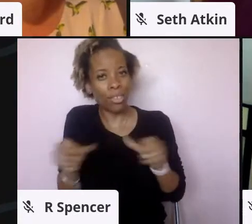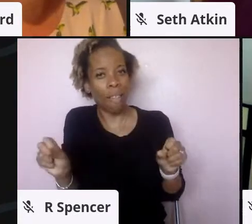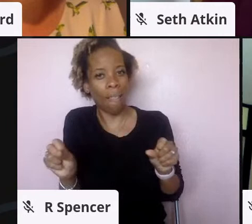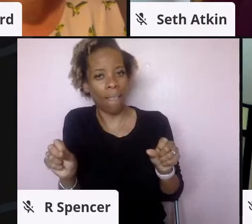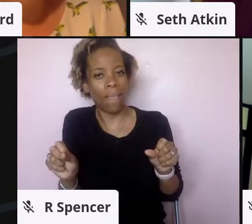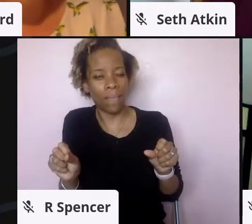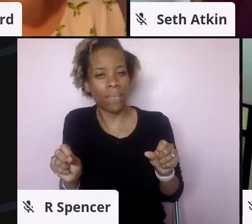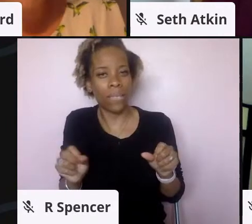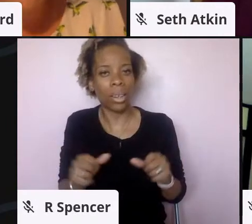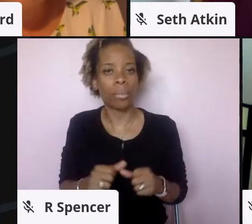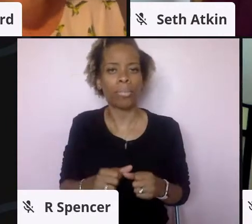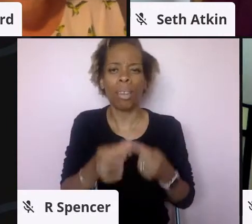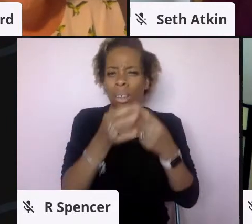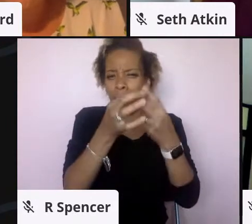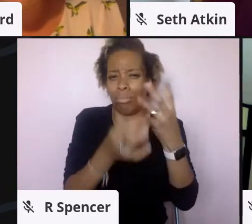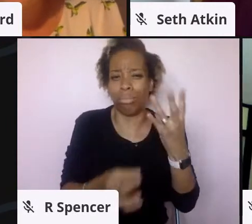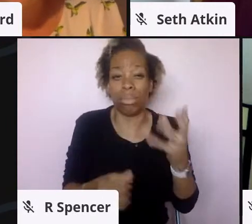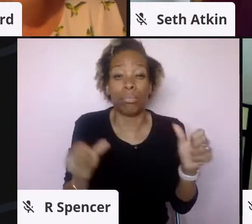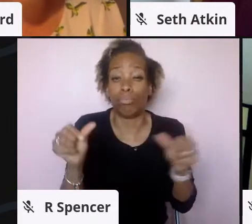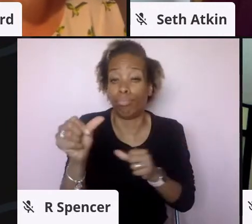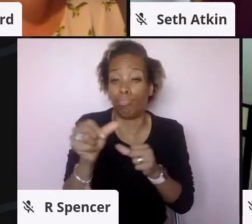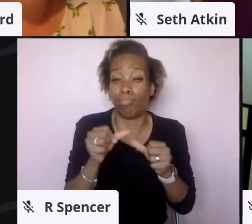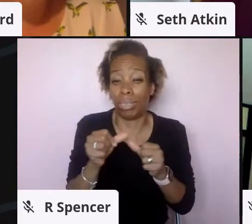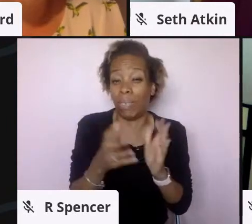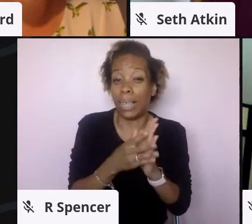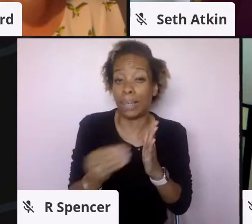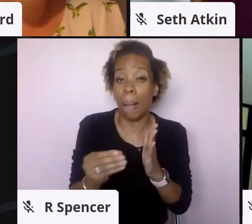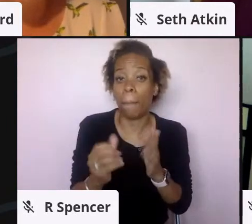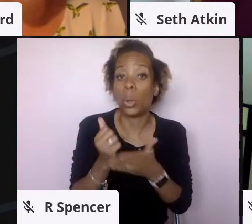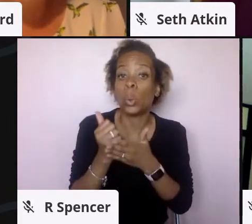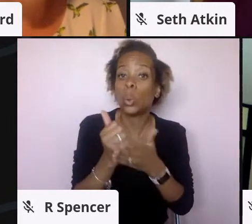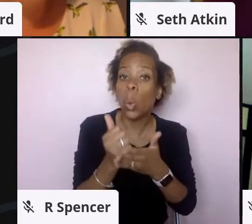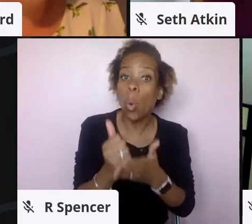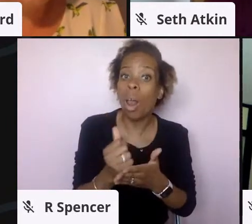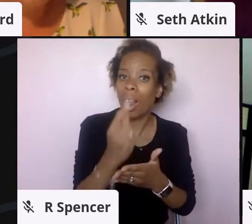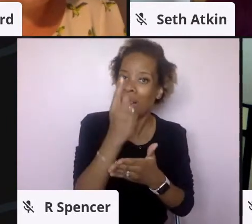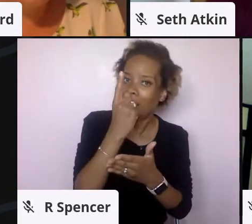are just a few of the ways that we can,